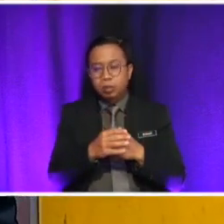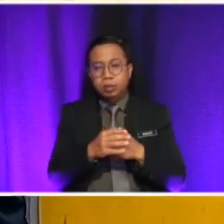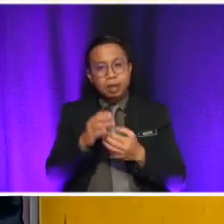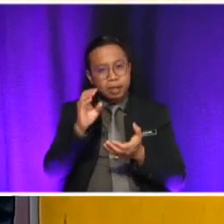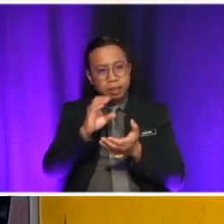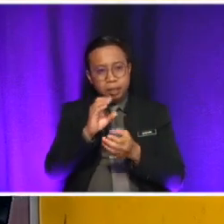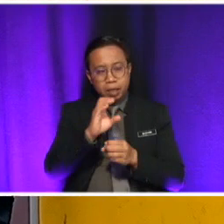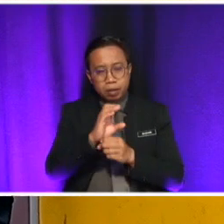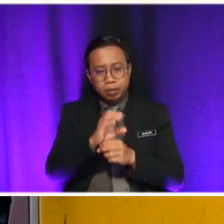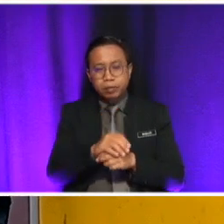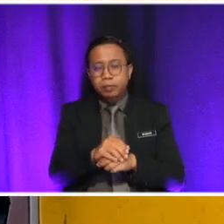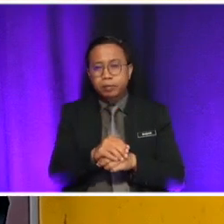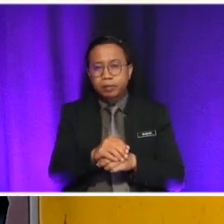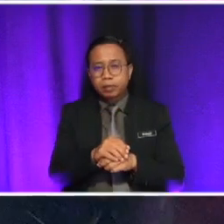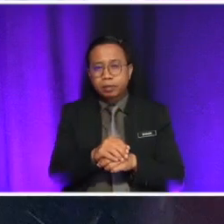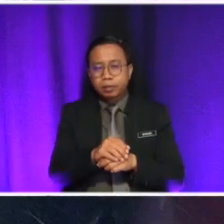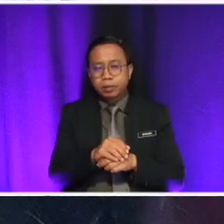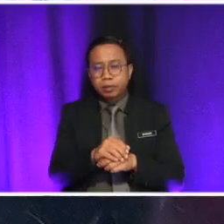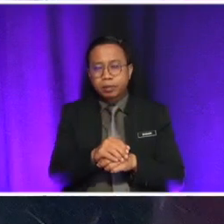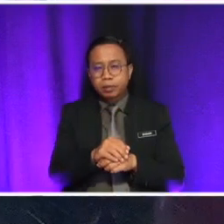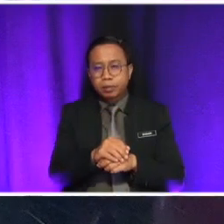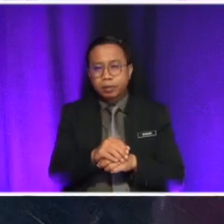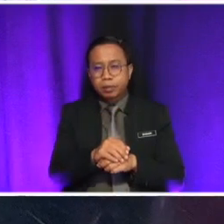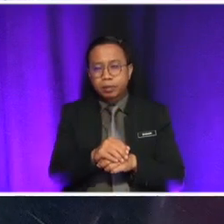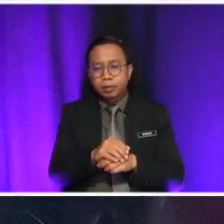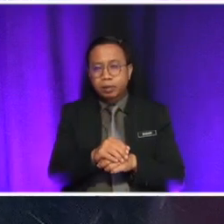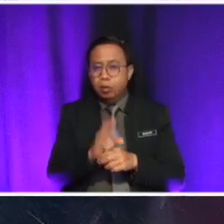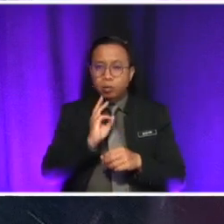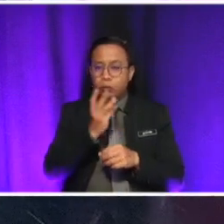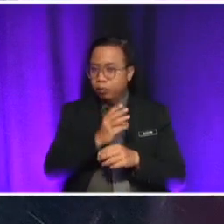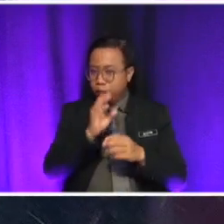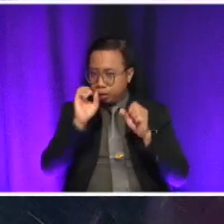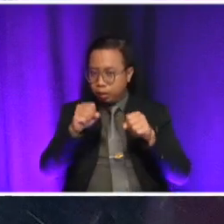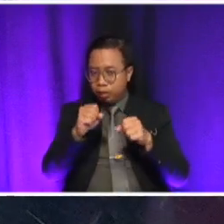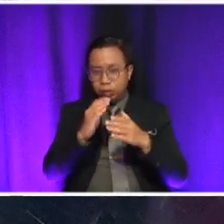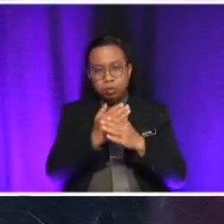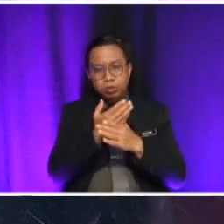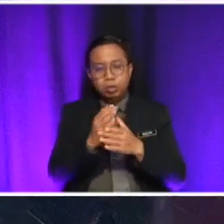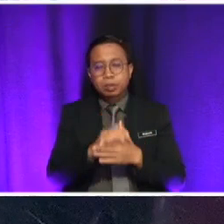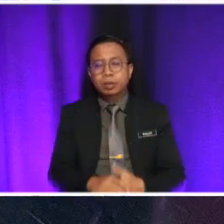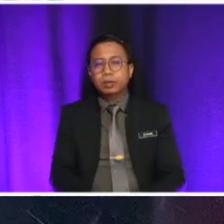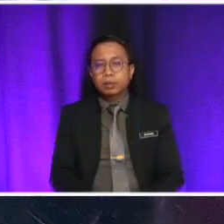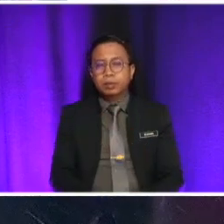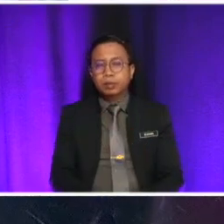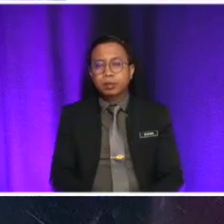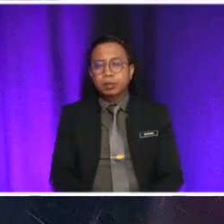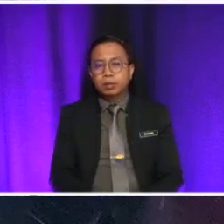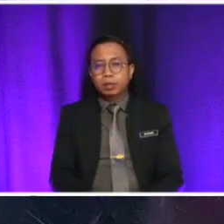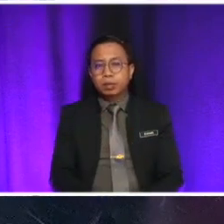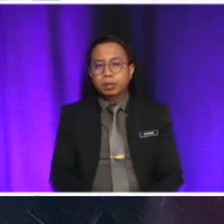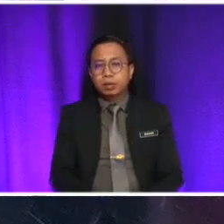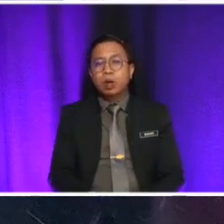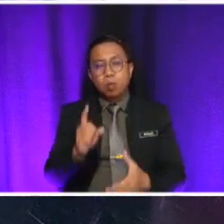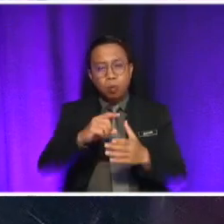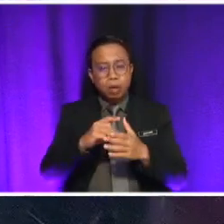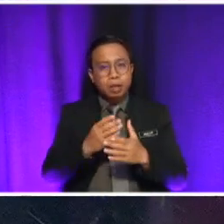I before can. they share what they have learned today? Okay, we can share their lesson as well. Okay, all right. So let them share what